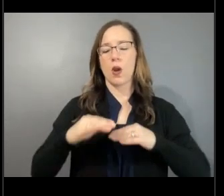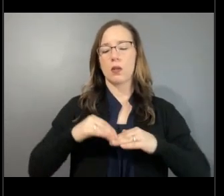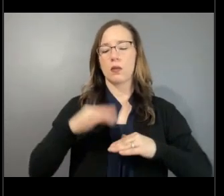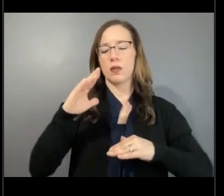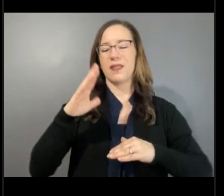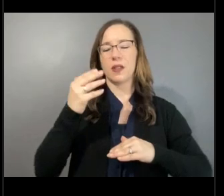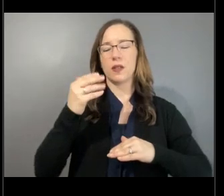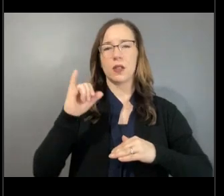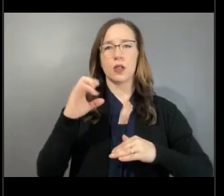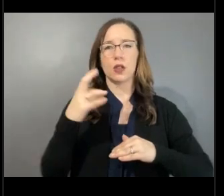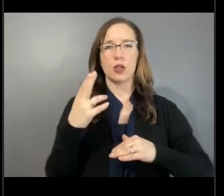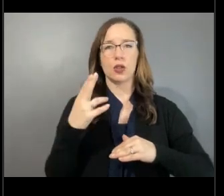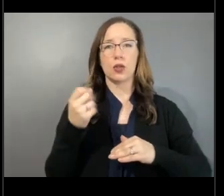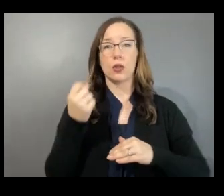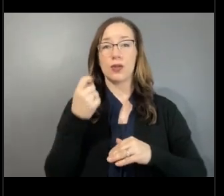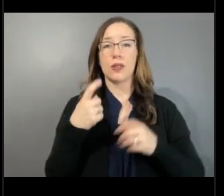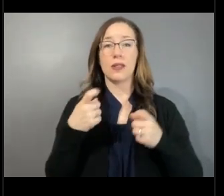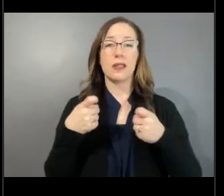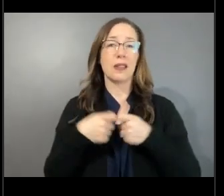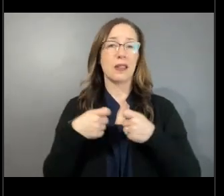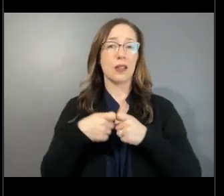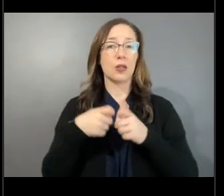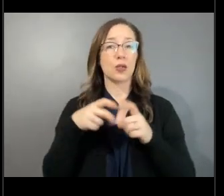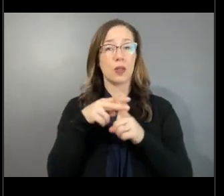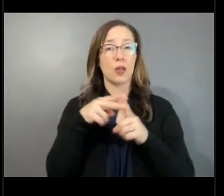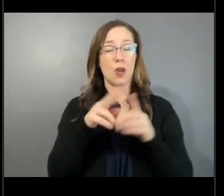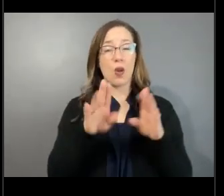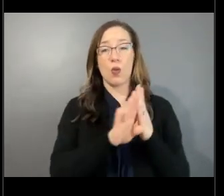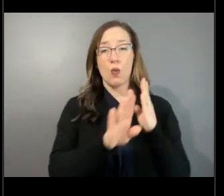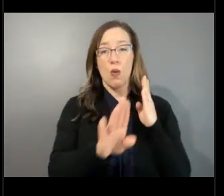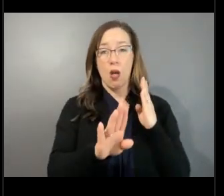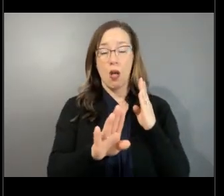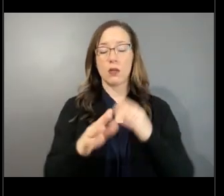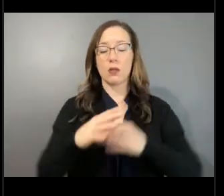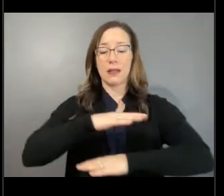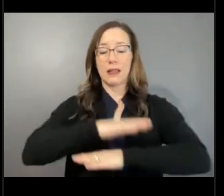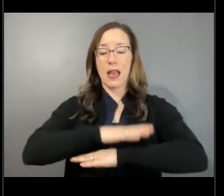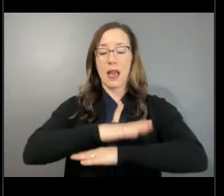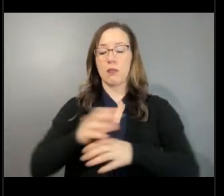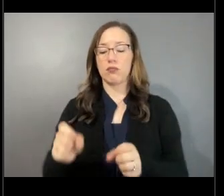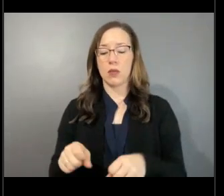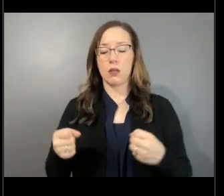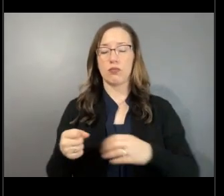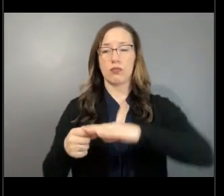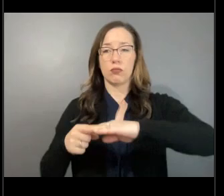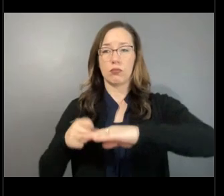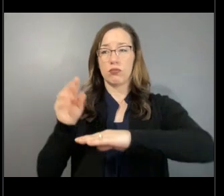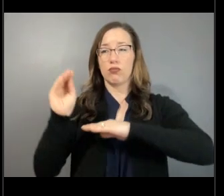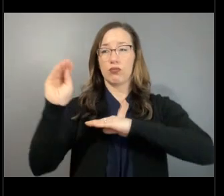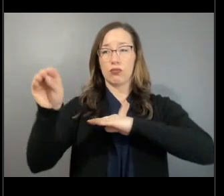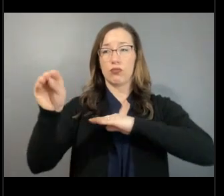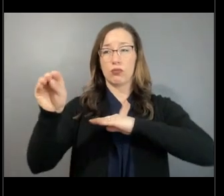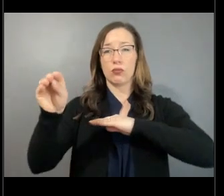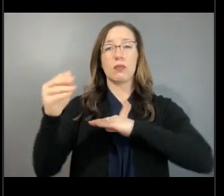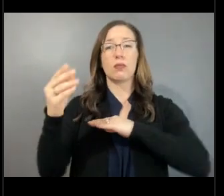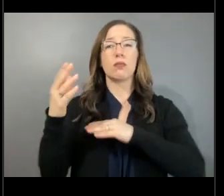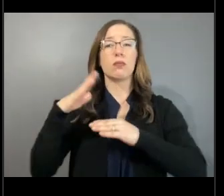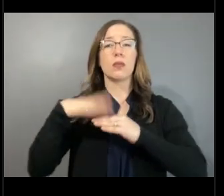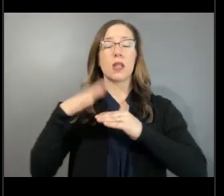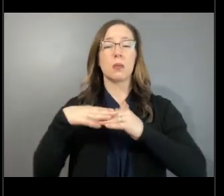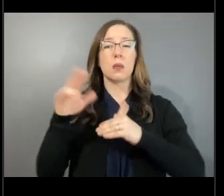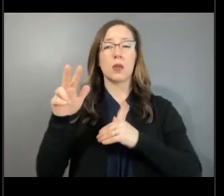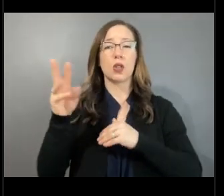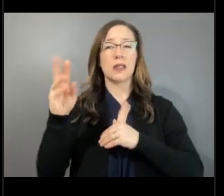Electrical outlets on walls over cabinets must be a minimum of 36